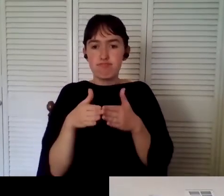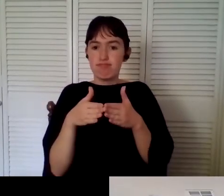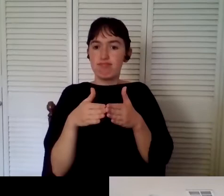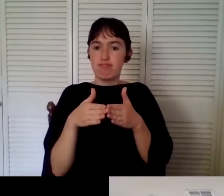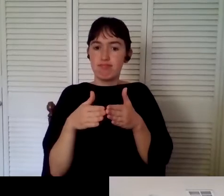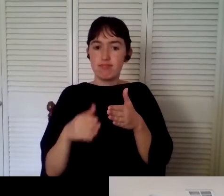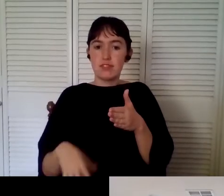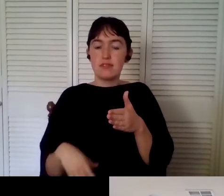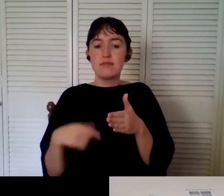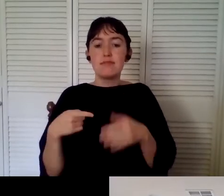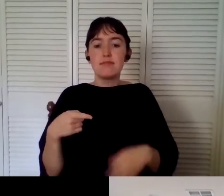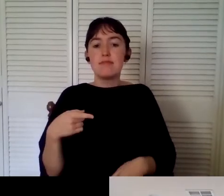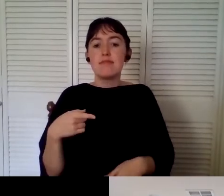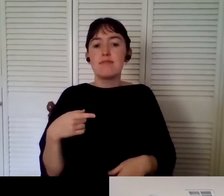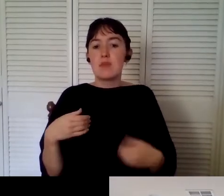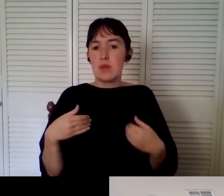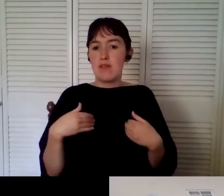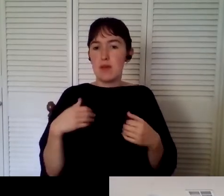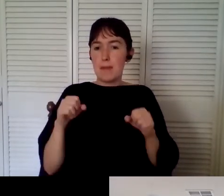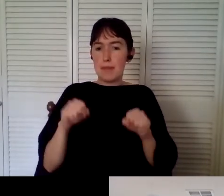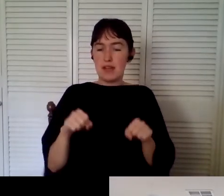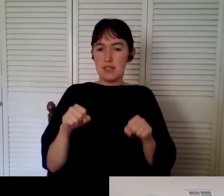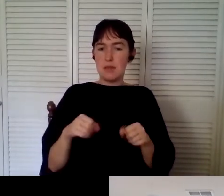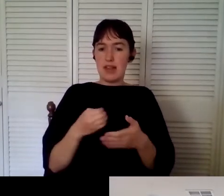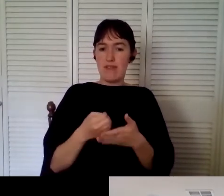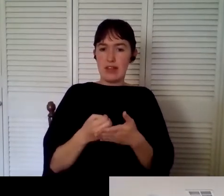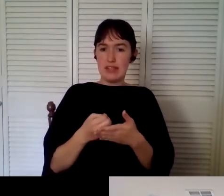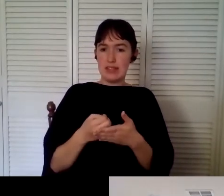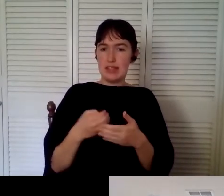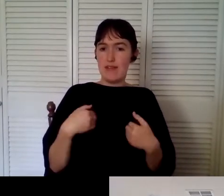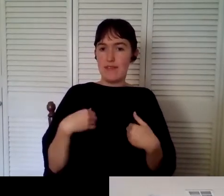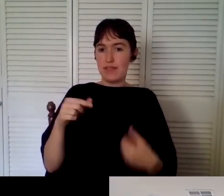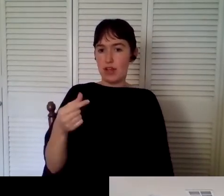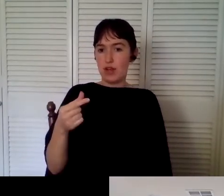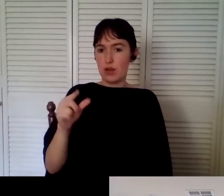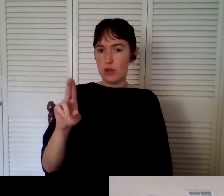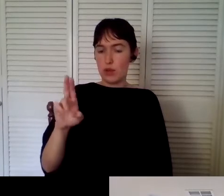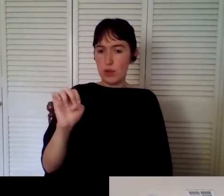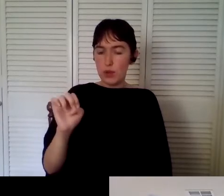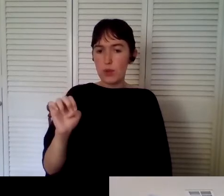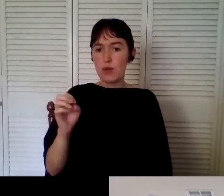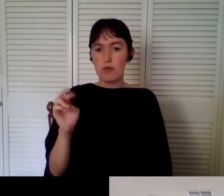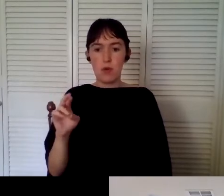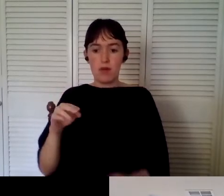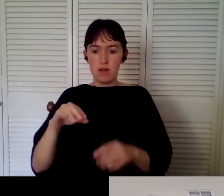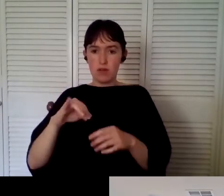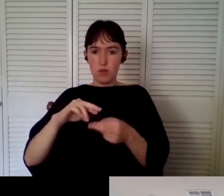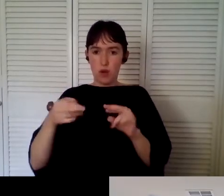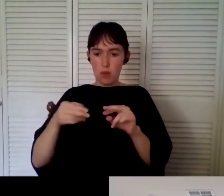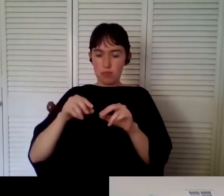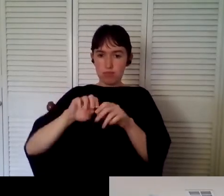possible evidence of glue in the back as if it was tied into or glued into an arrow, Uh-huh. but it's not concrete or